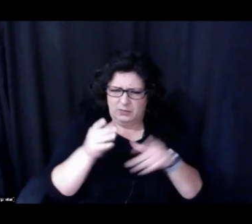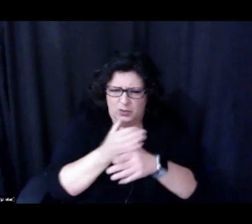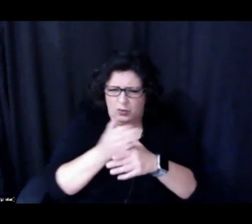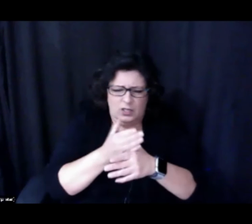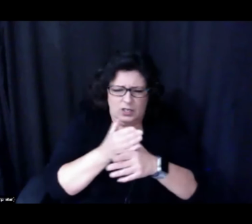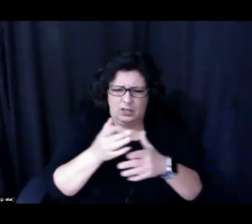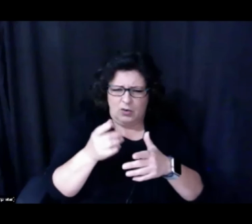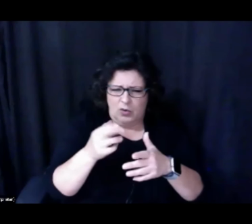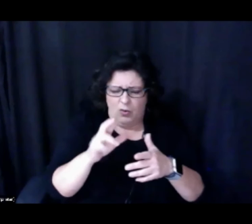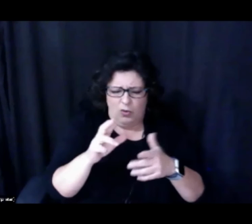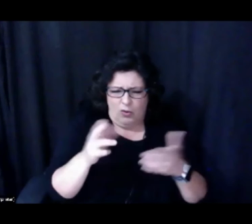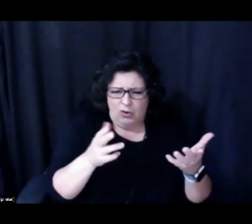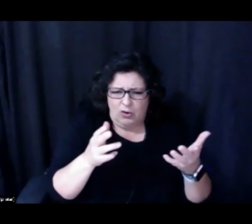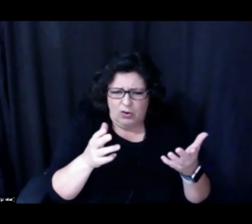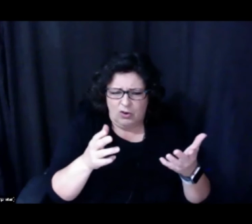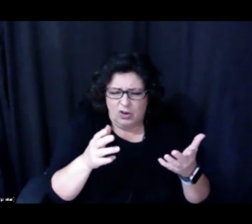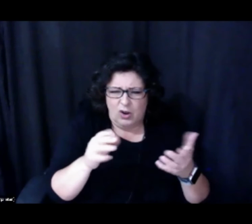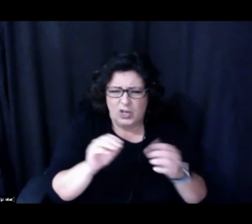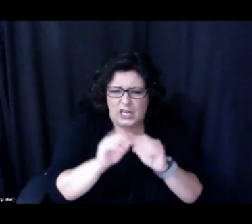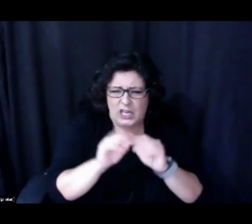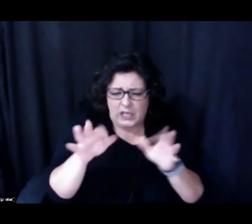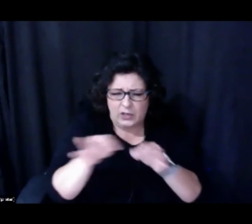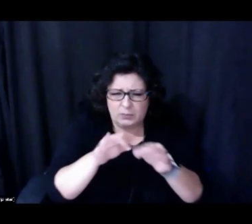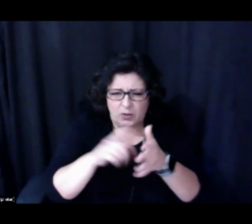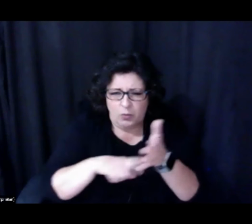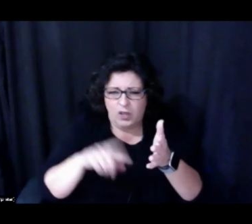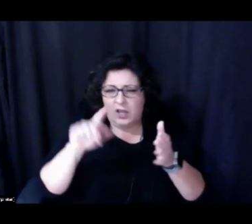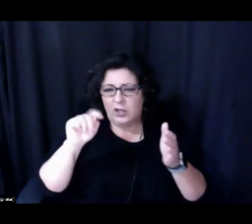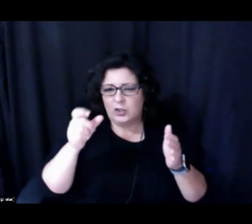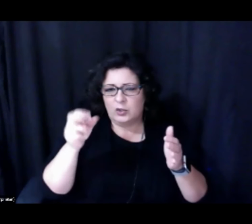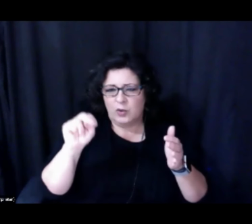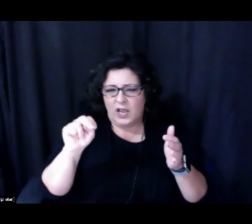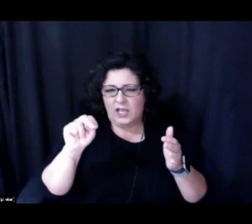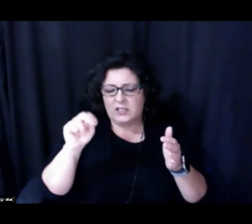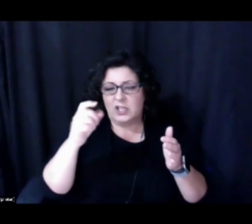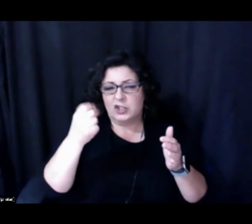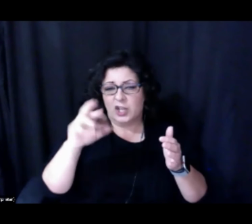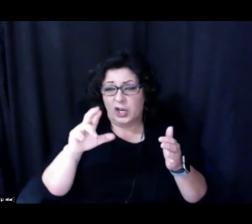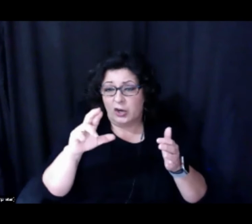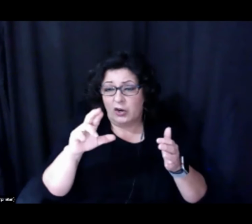need a clear explanation of what transgender means in general?